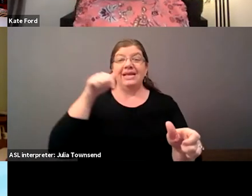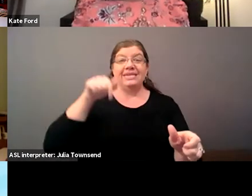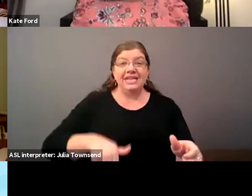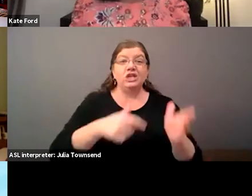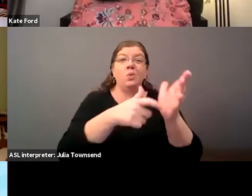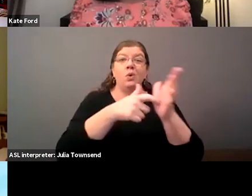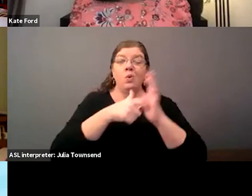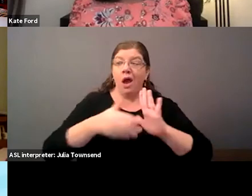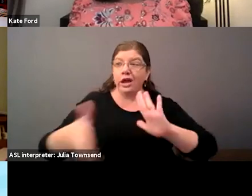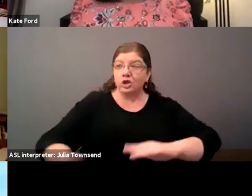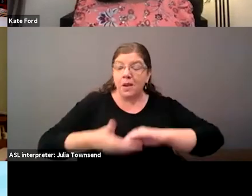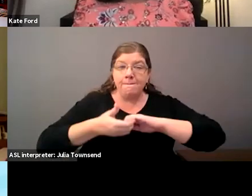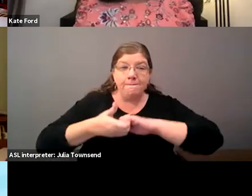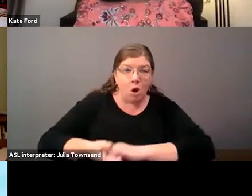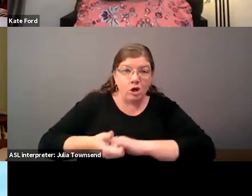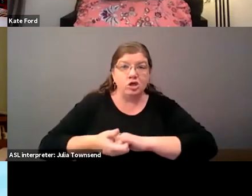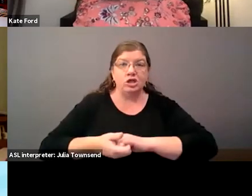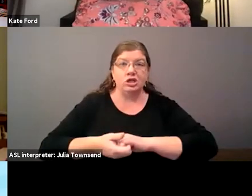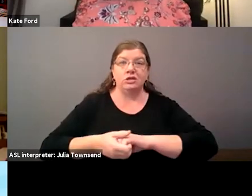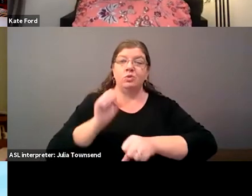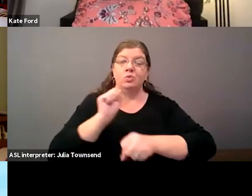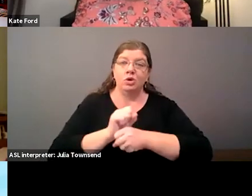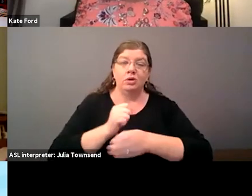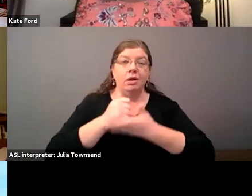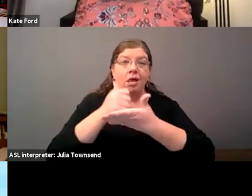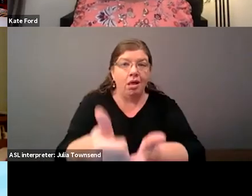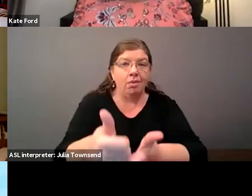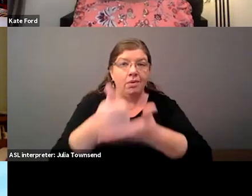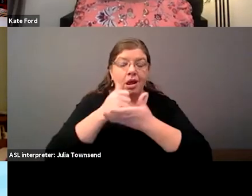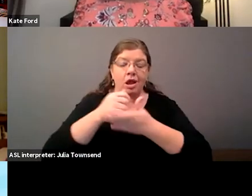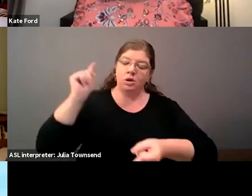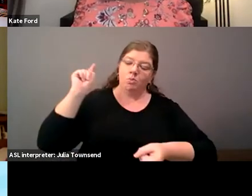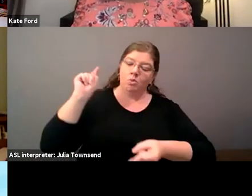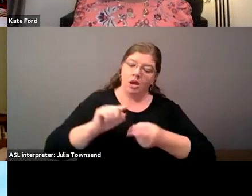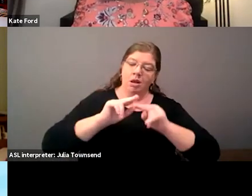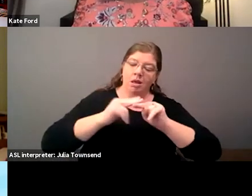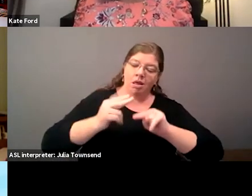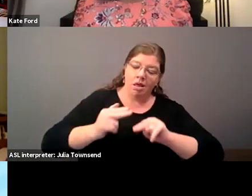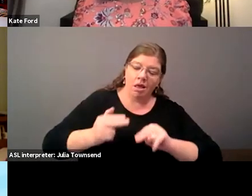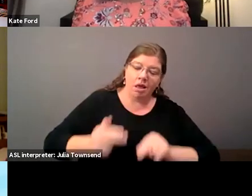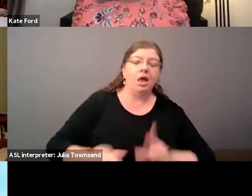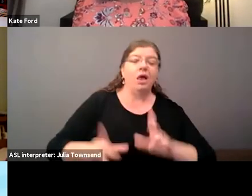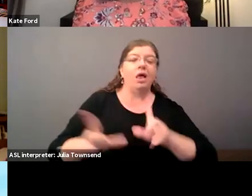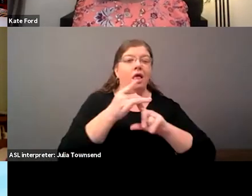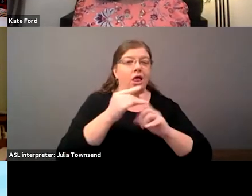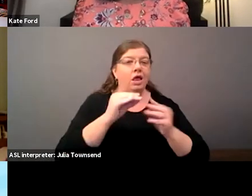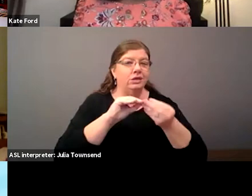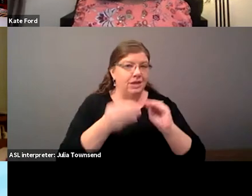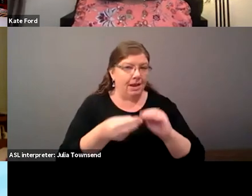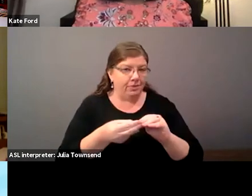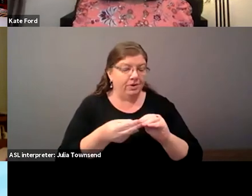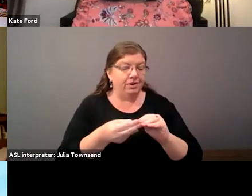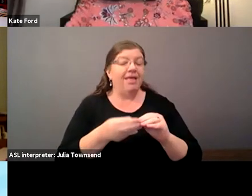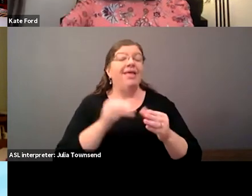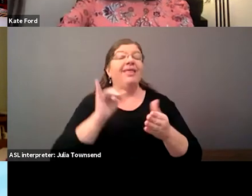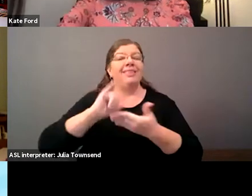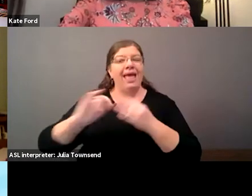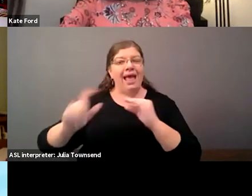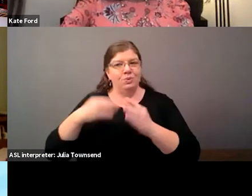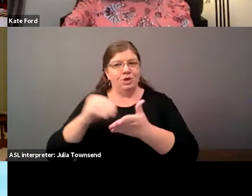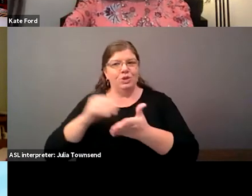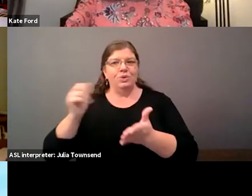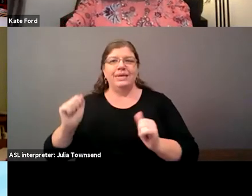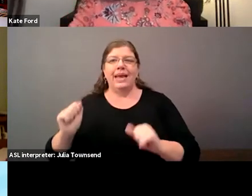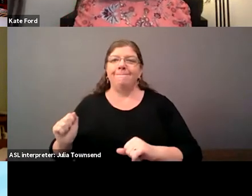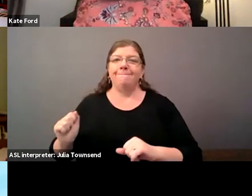takes work from all of us to bring down the cases and that's when we can bring our students back that's when we